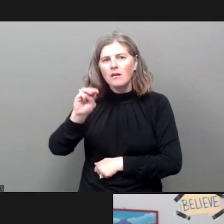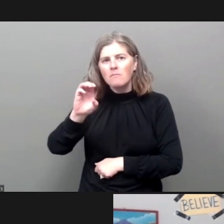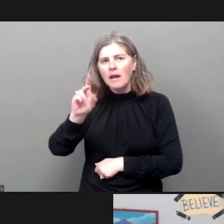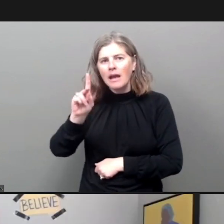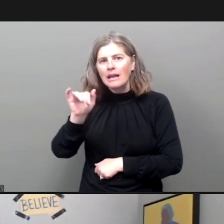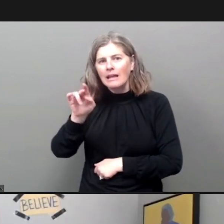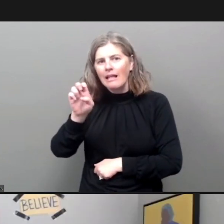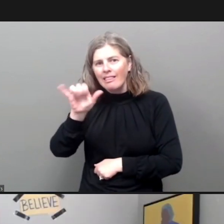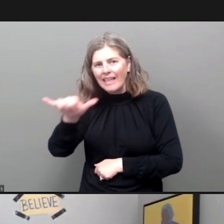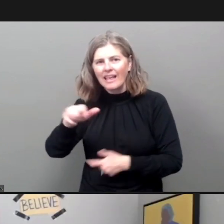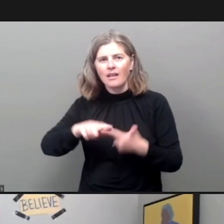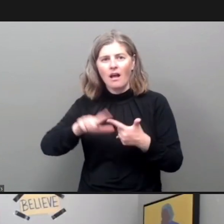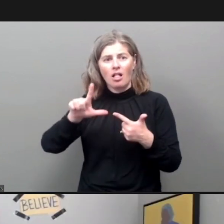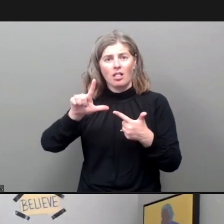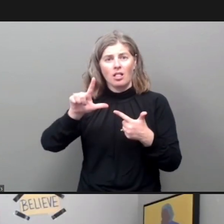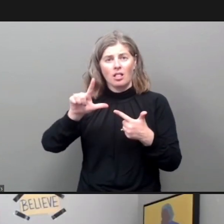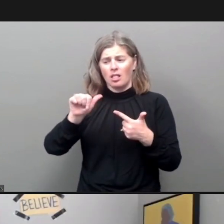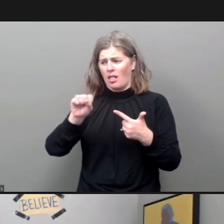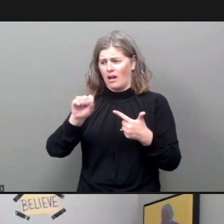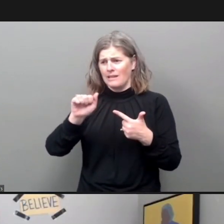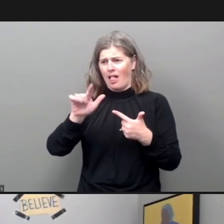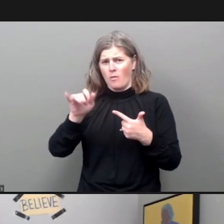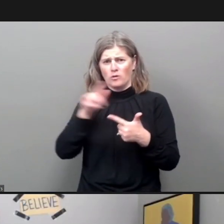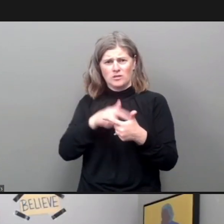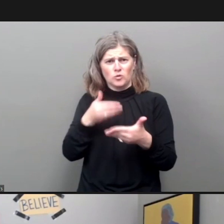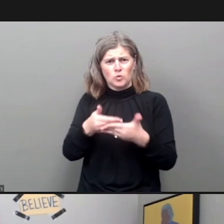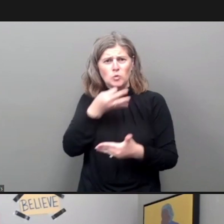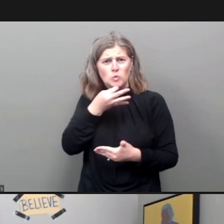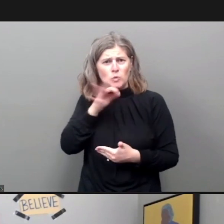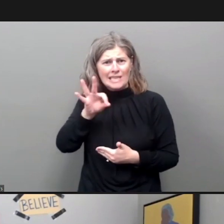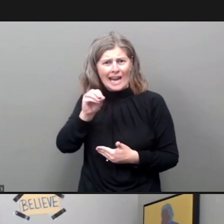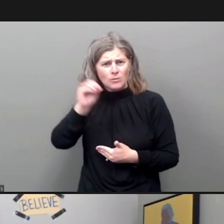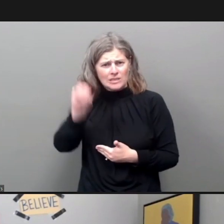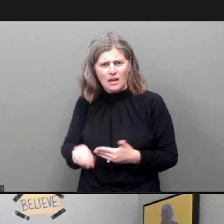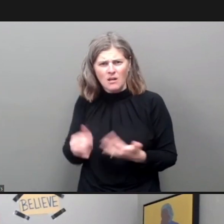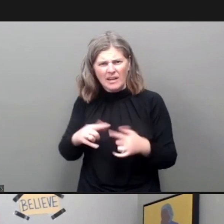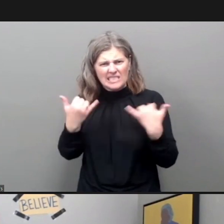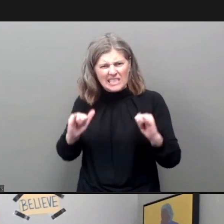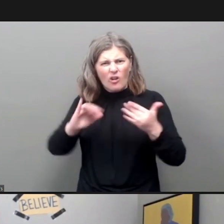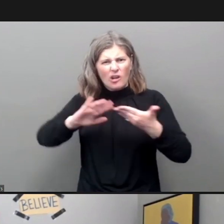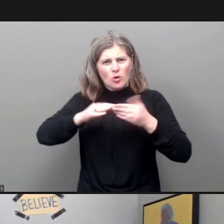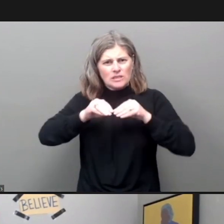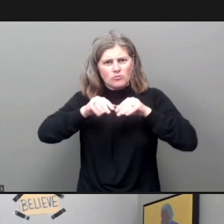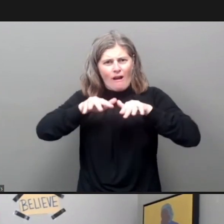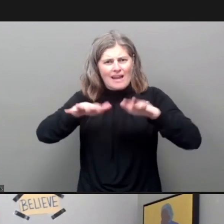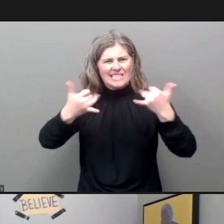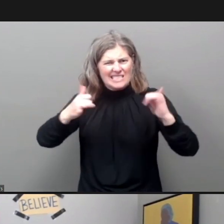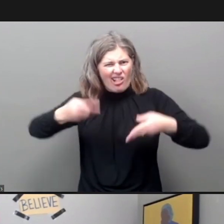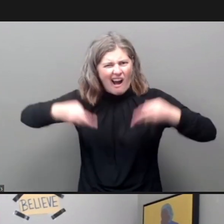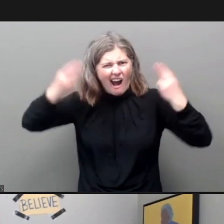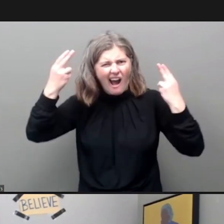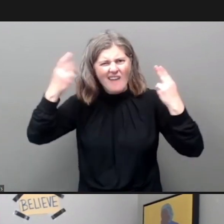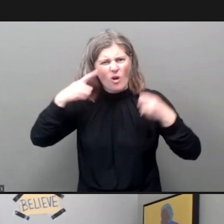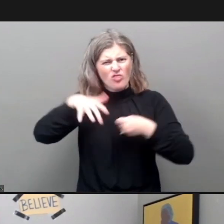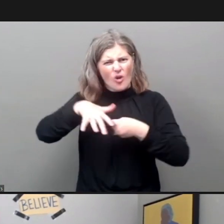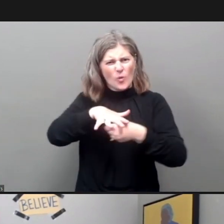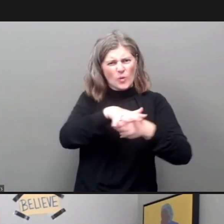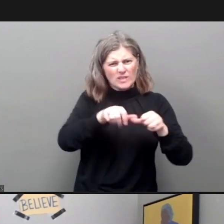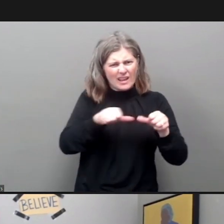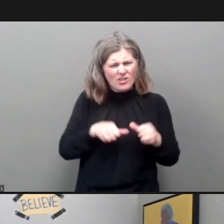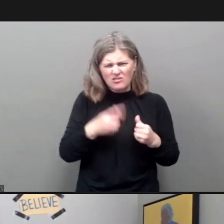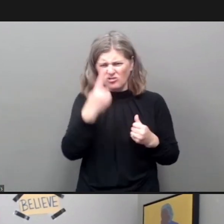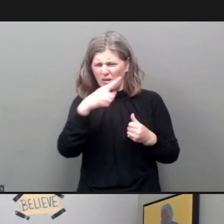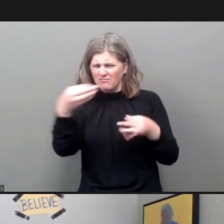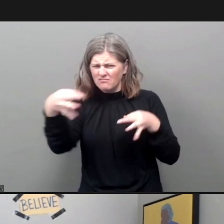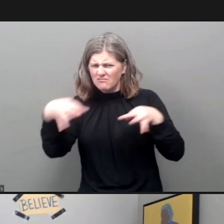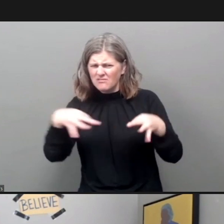Alamos. They're pretty way up there, almost about 90%. And yet community spread remains pretty high in these places. So can you tell us a